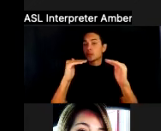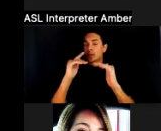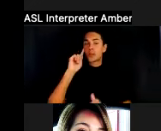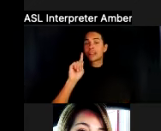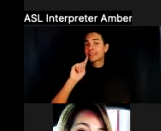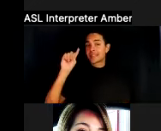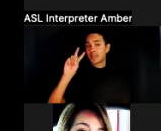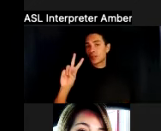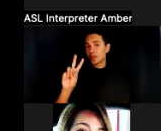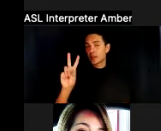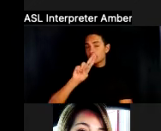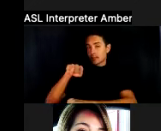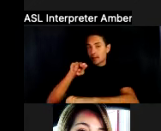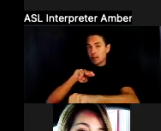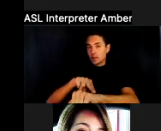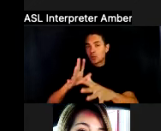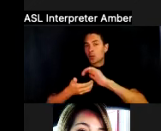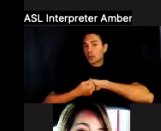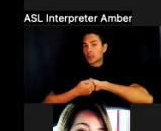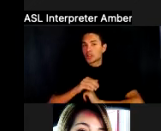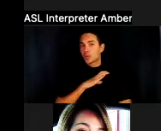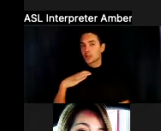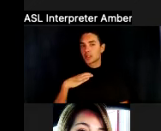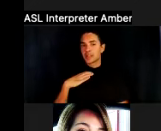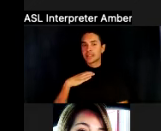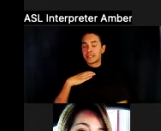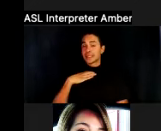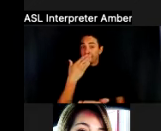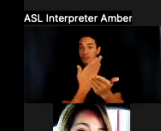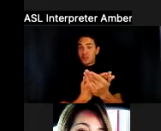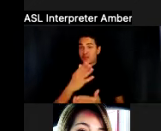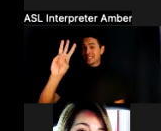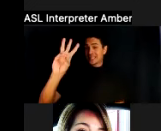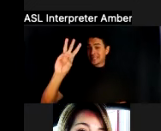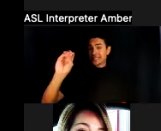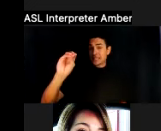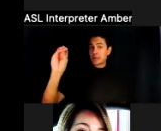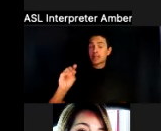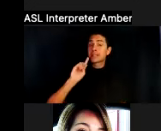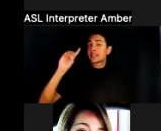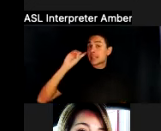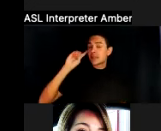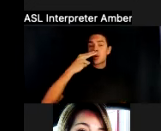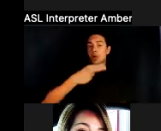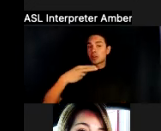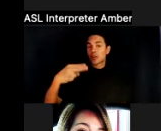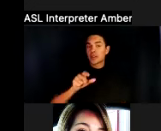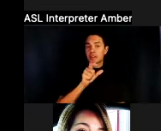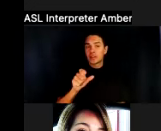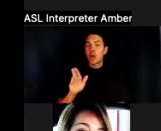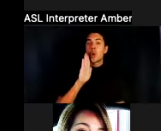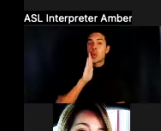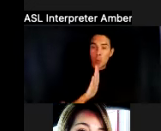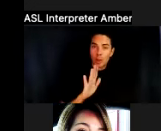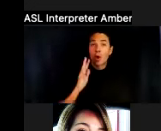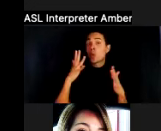Victims National Coalition indicates that over 60% of deaf or hard of hearing individuals have or will experience